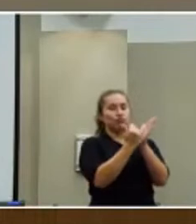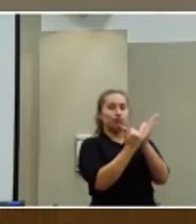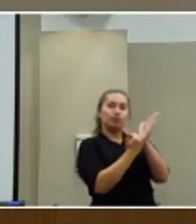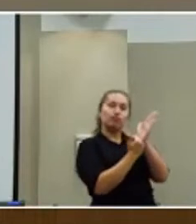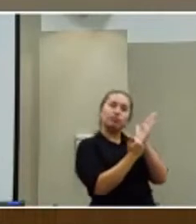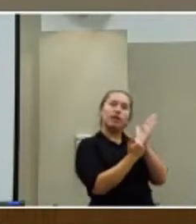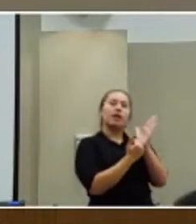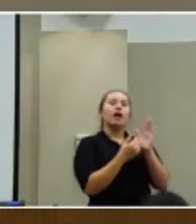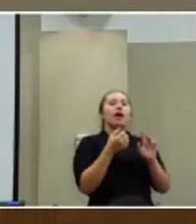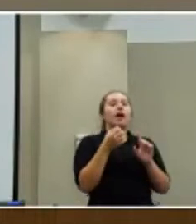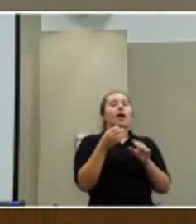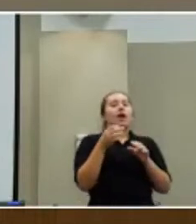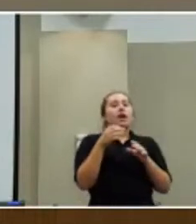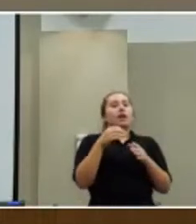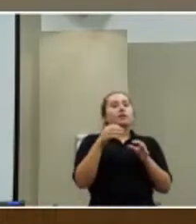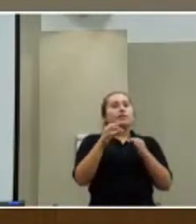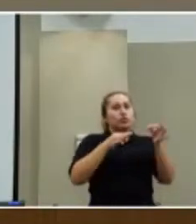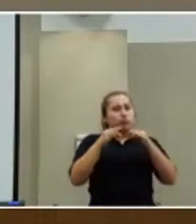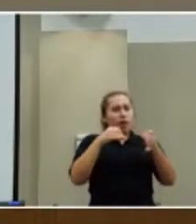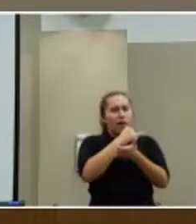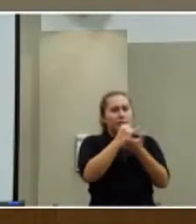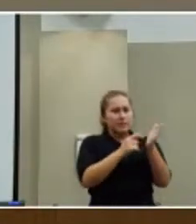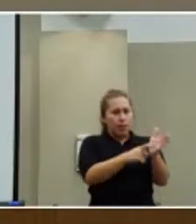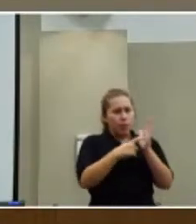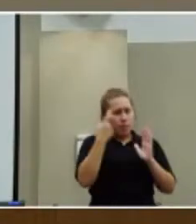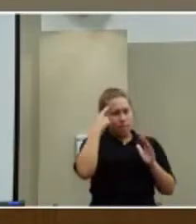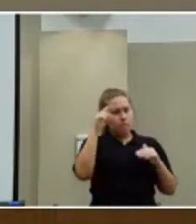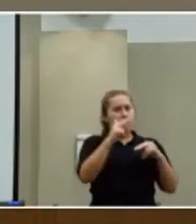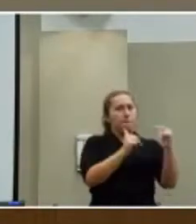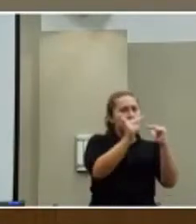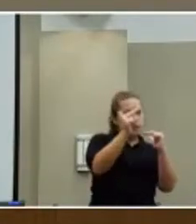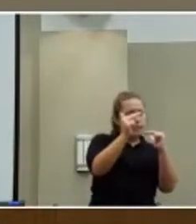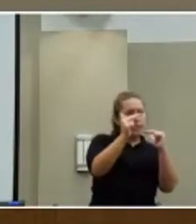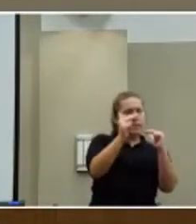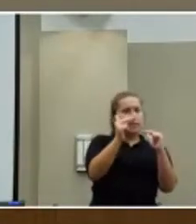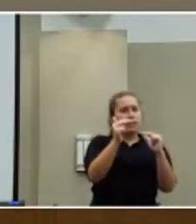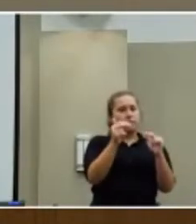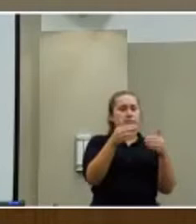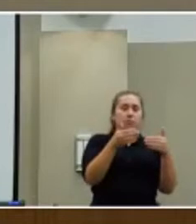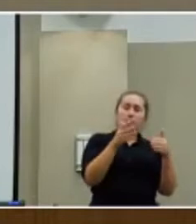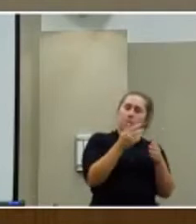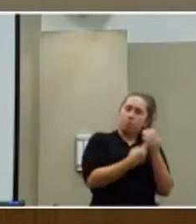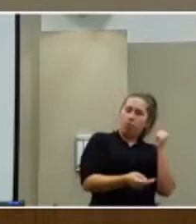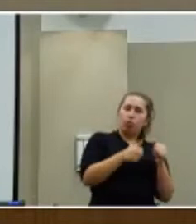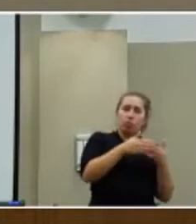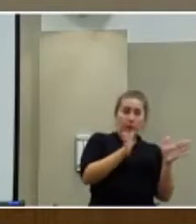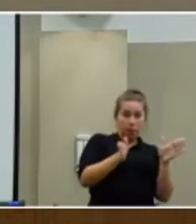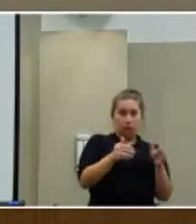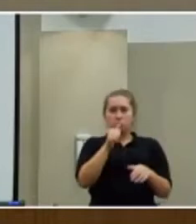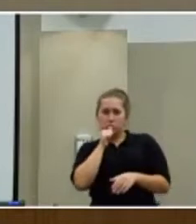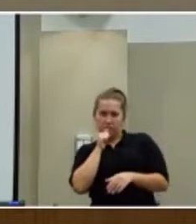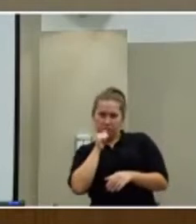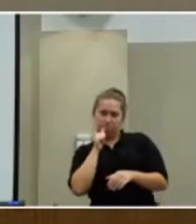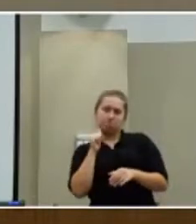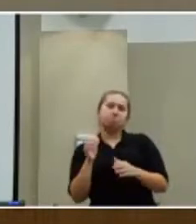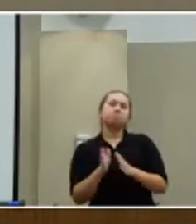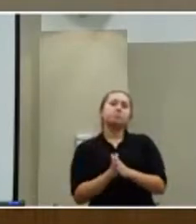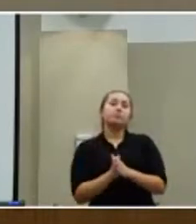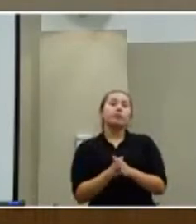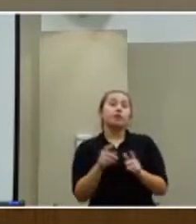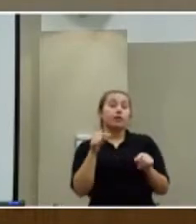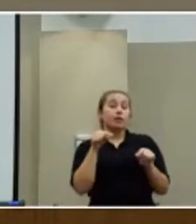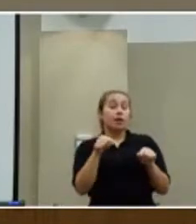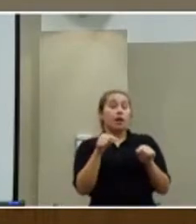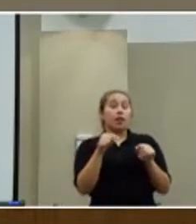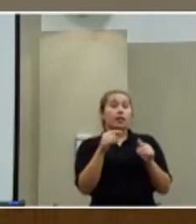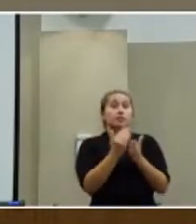described design requirements for buildings and facilities in the private and public sector. This accomplished